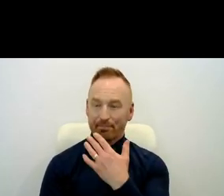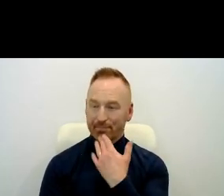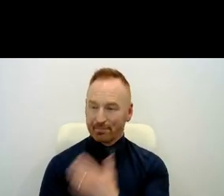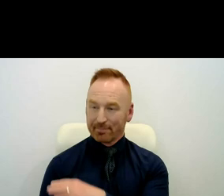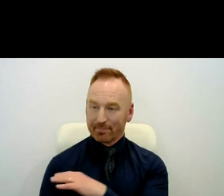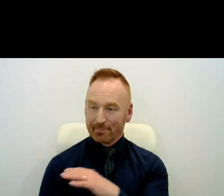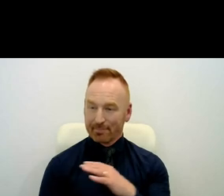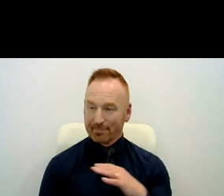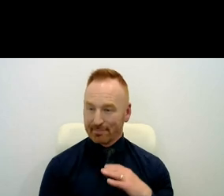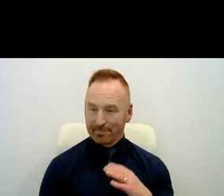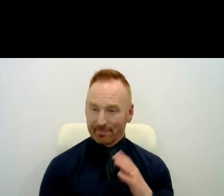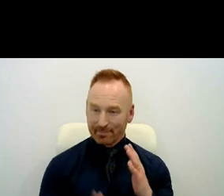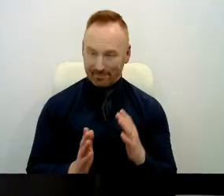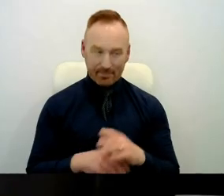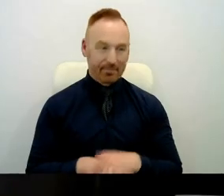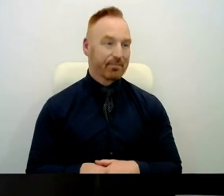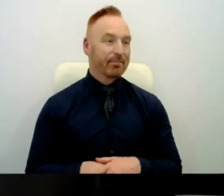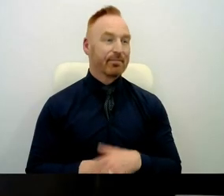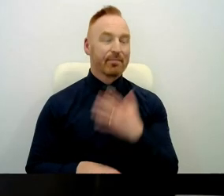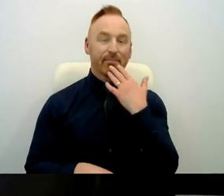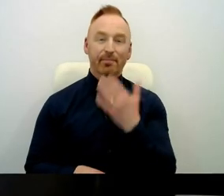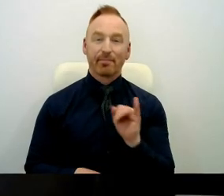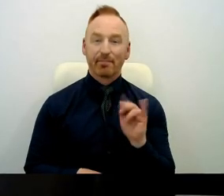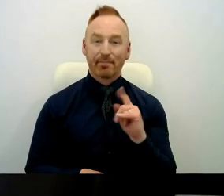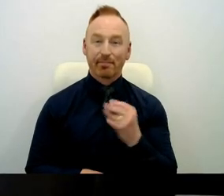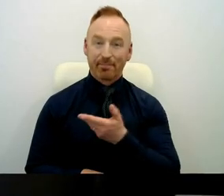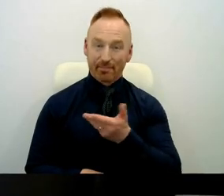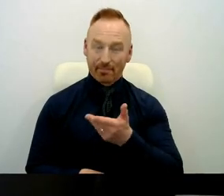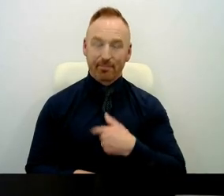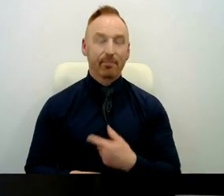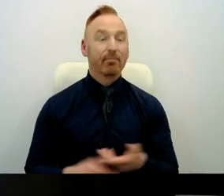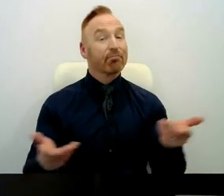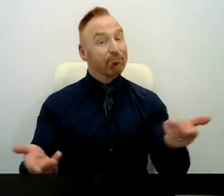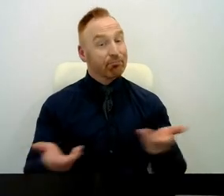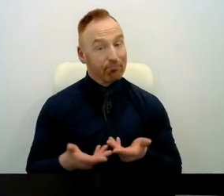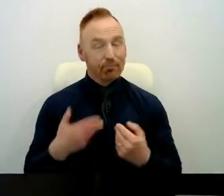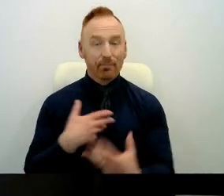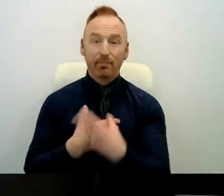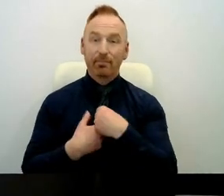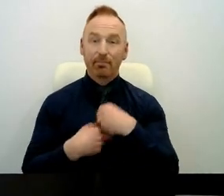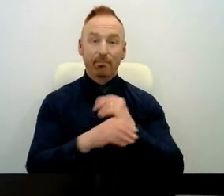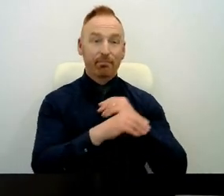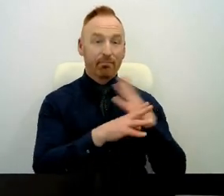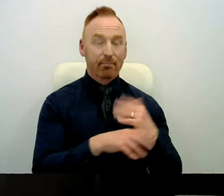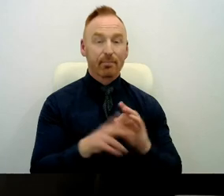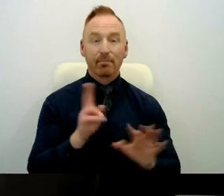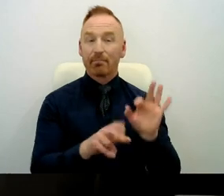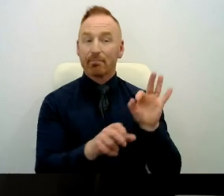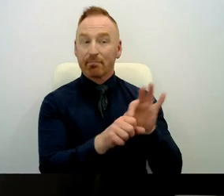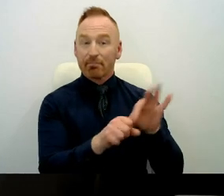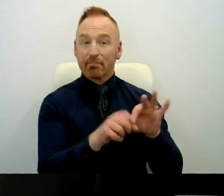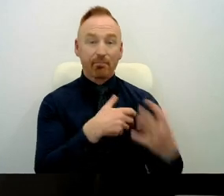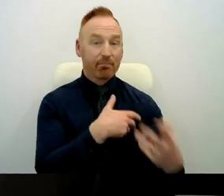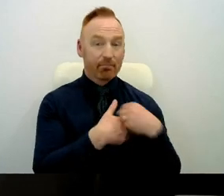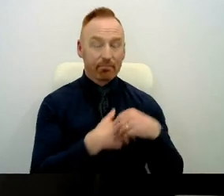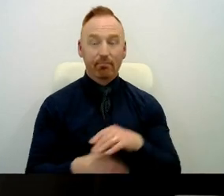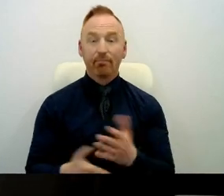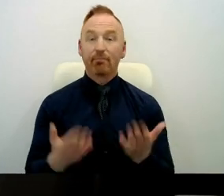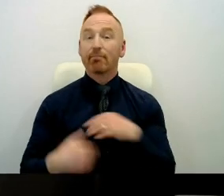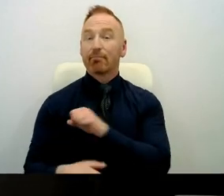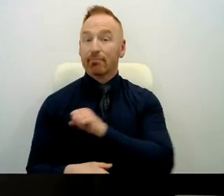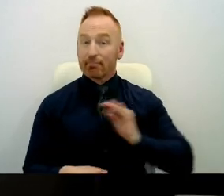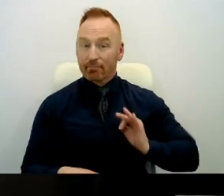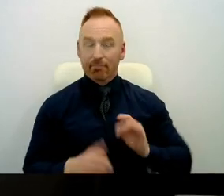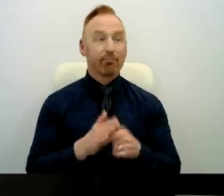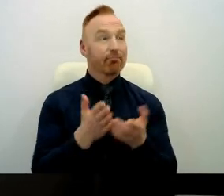Thank you, Councillor. Thank you for that introduction. I want to welcome everyone, any of our elected officials on the line, our